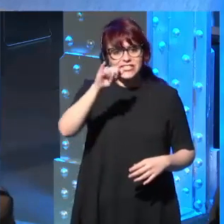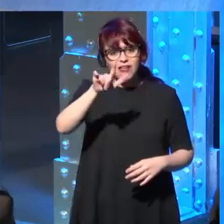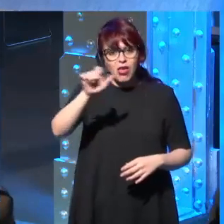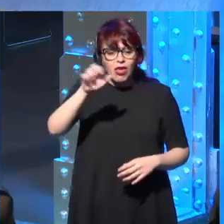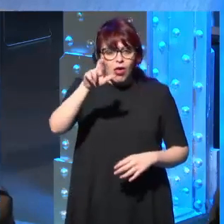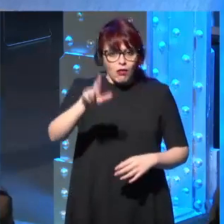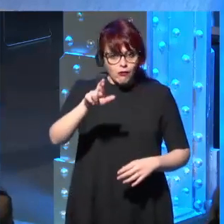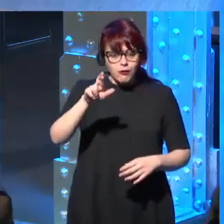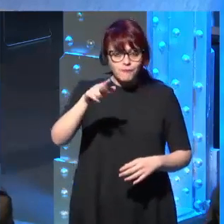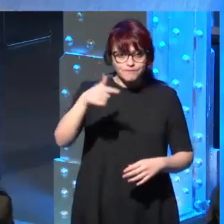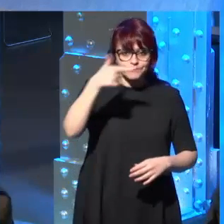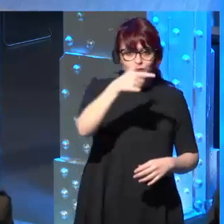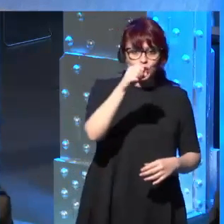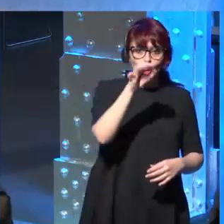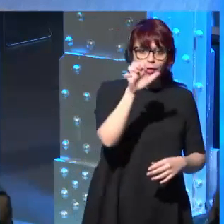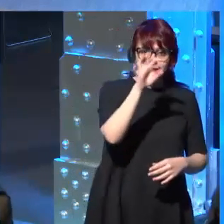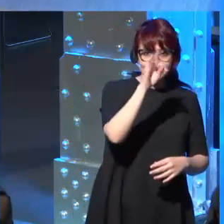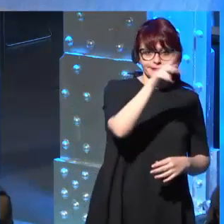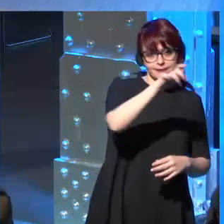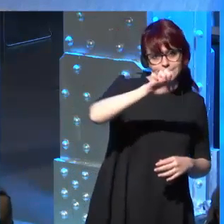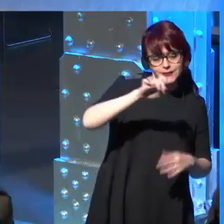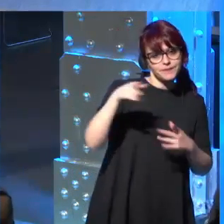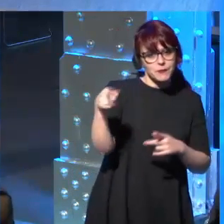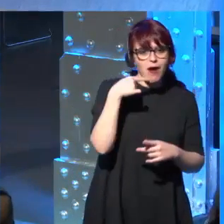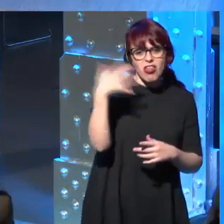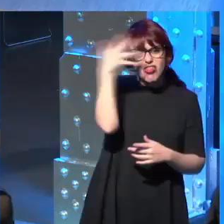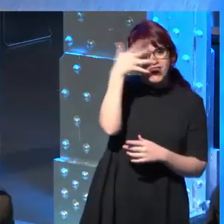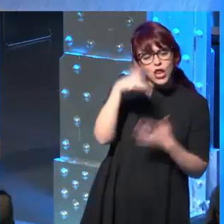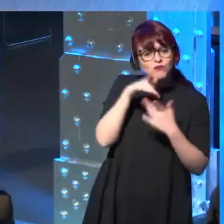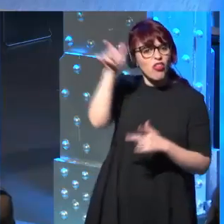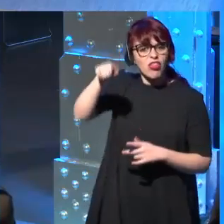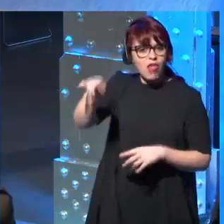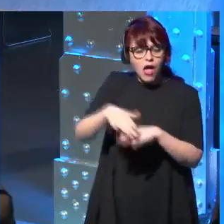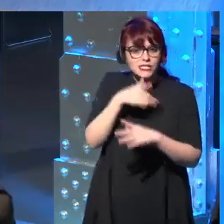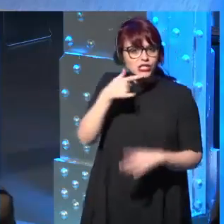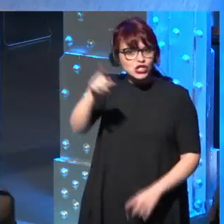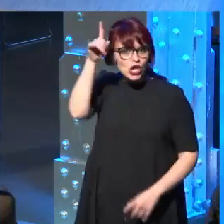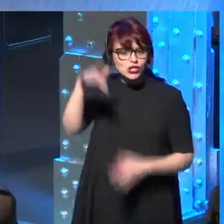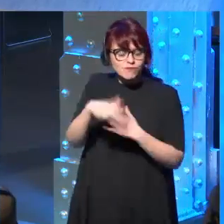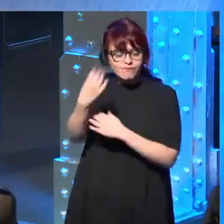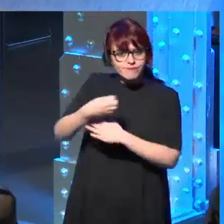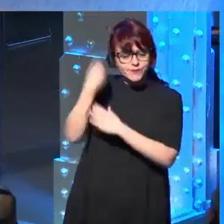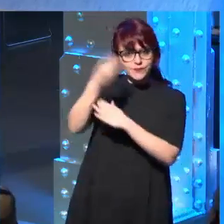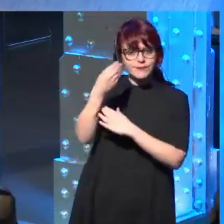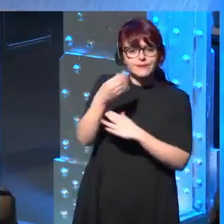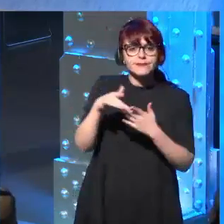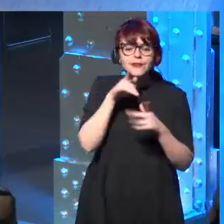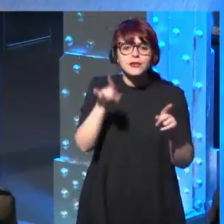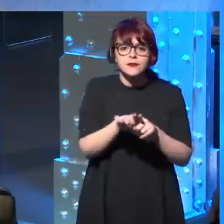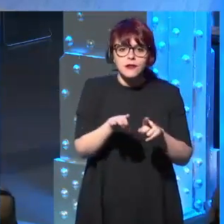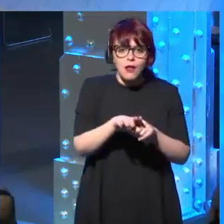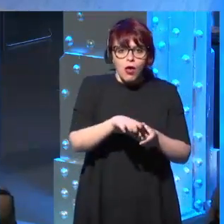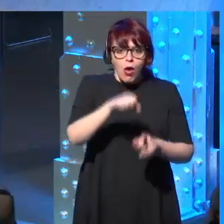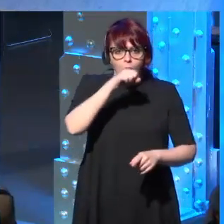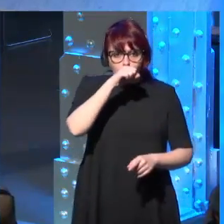who was, as if he's possessed by God, is speaking and God is speaking through him. But I'm a sentimental